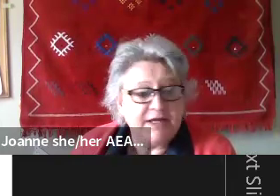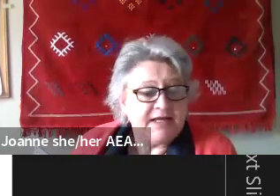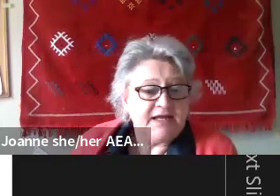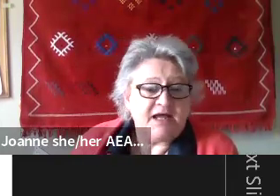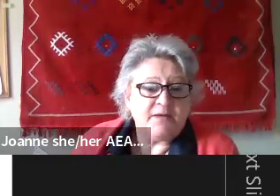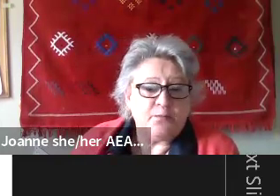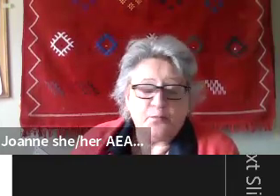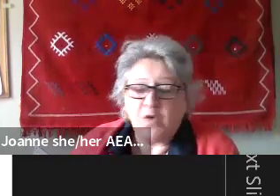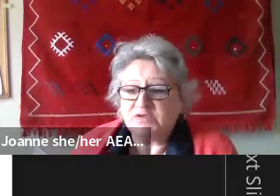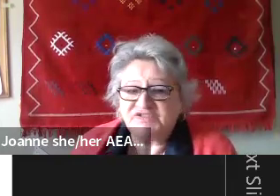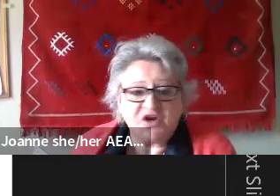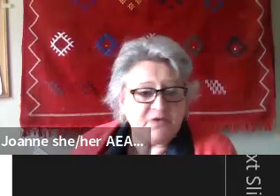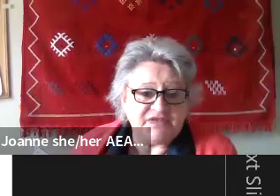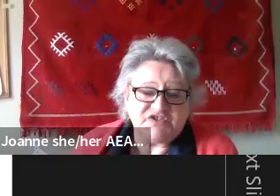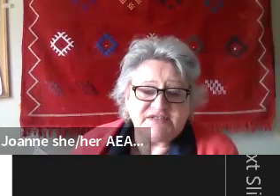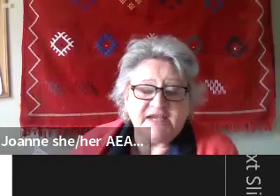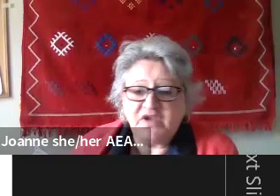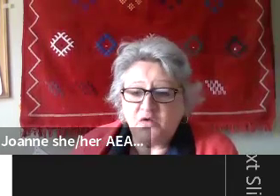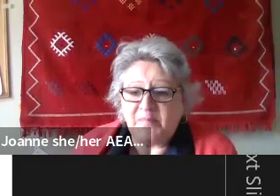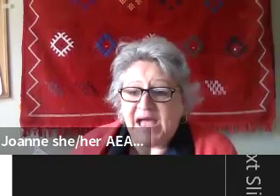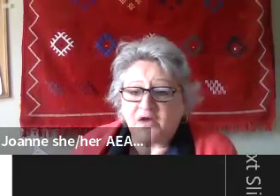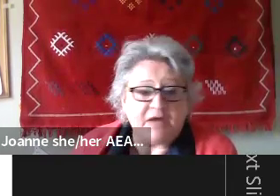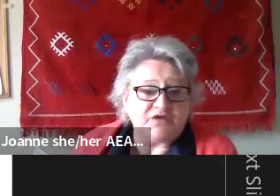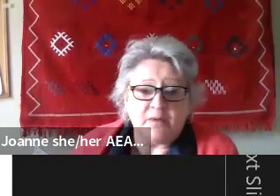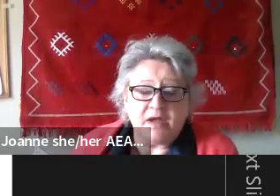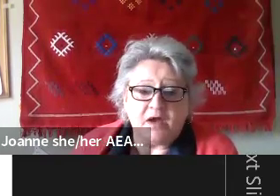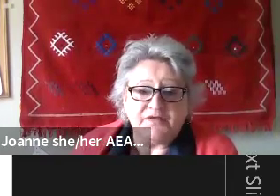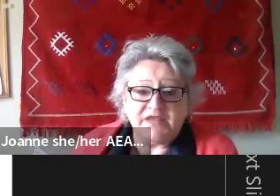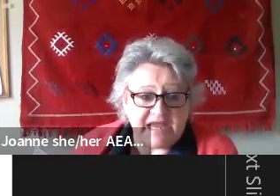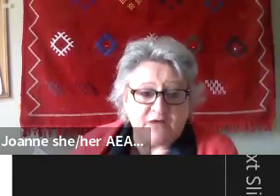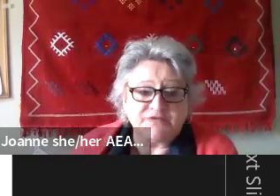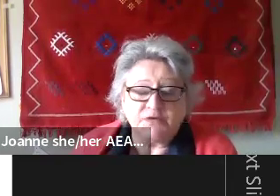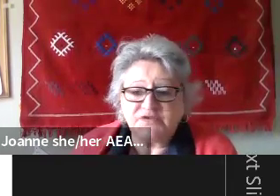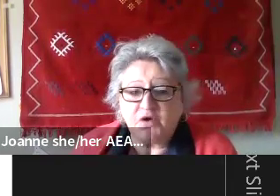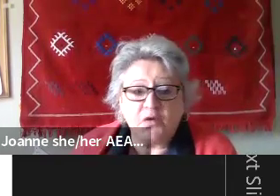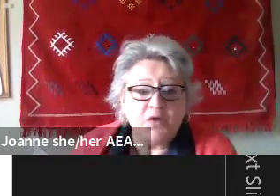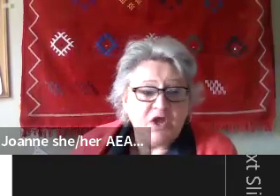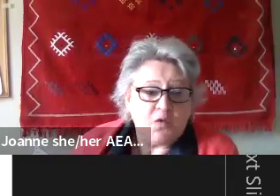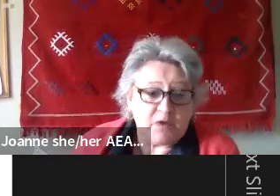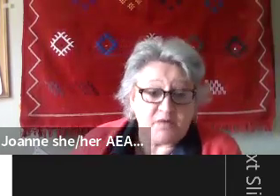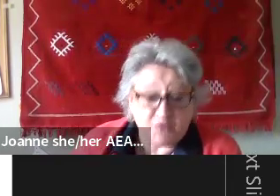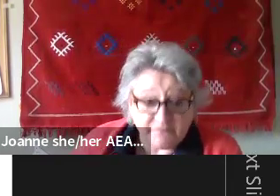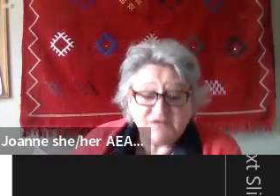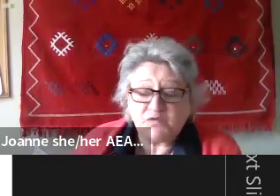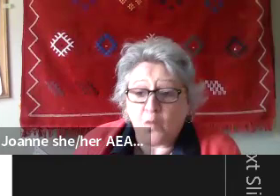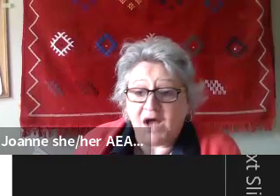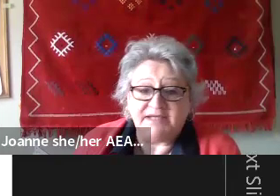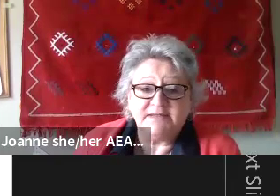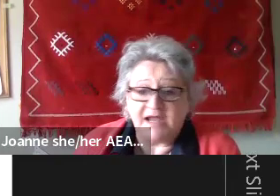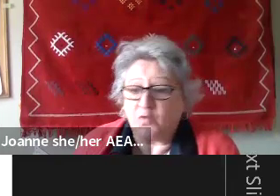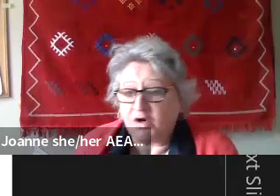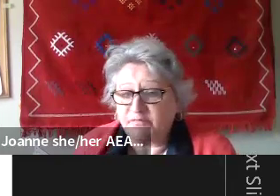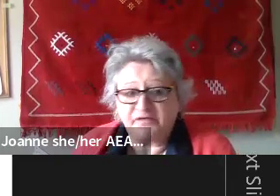Council. What we'll start with is just giving you a background on the council. So we're a